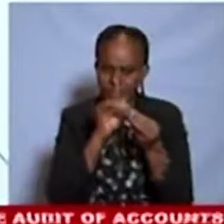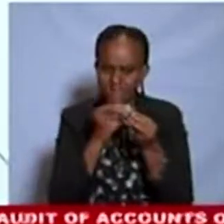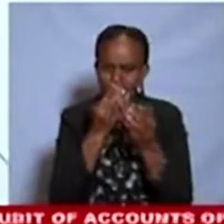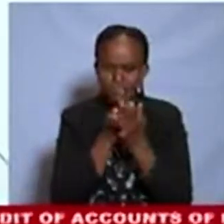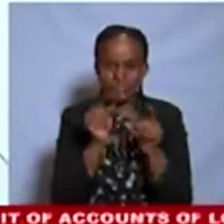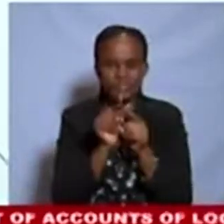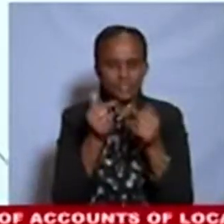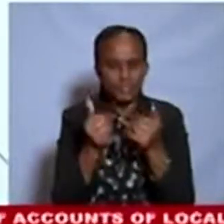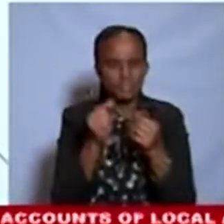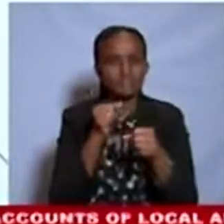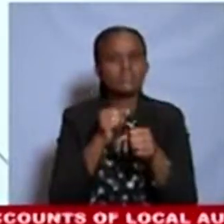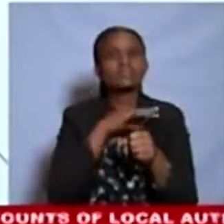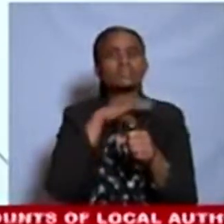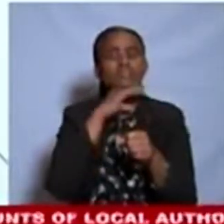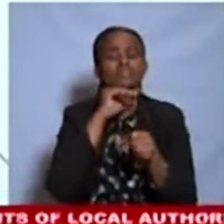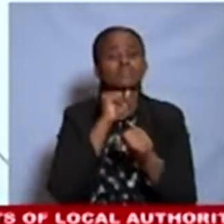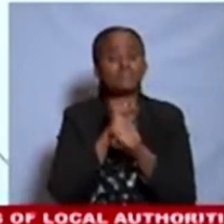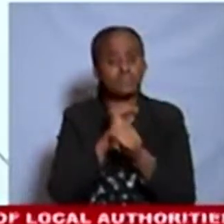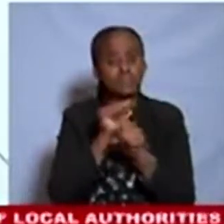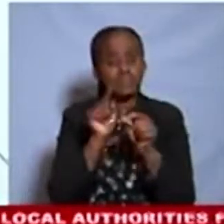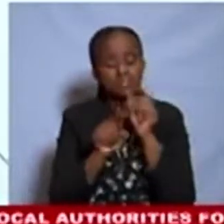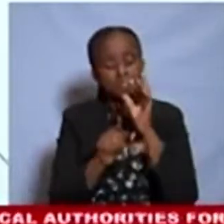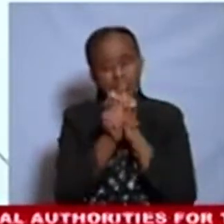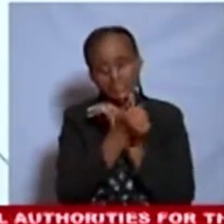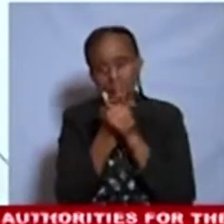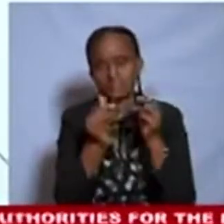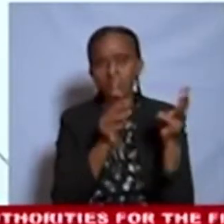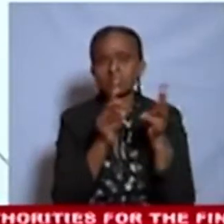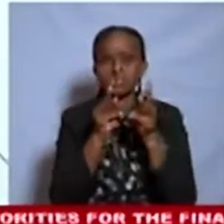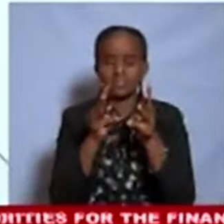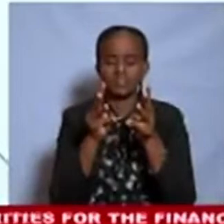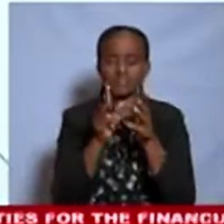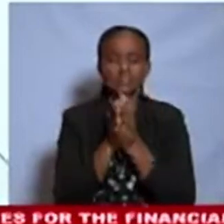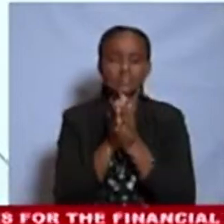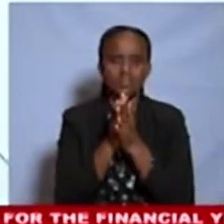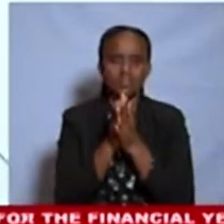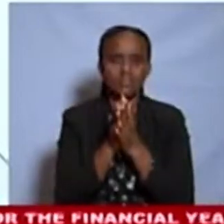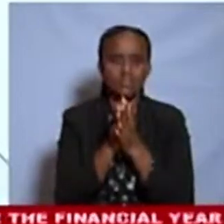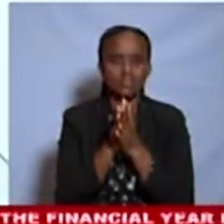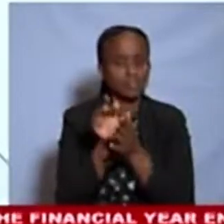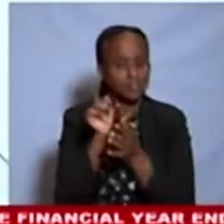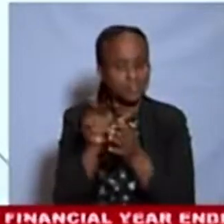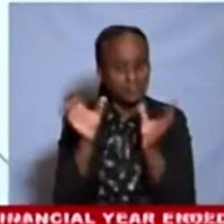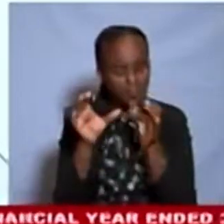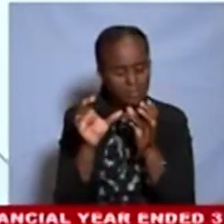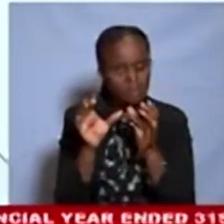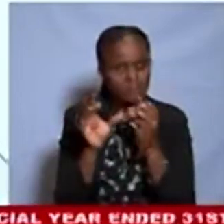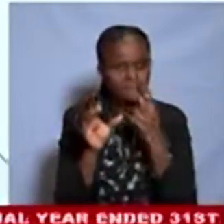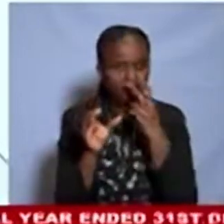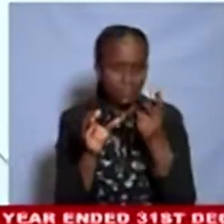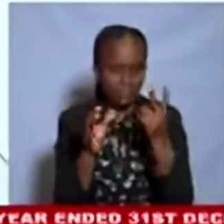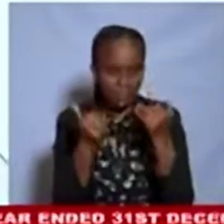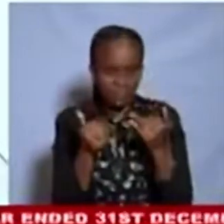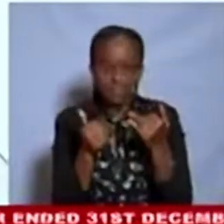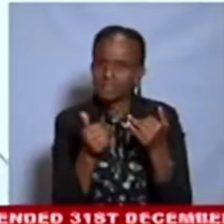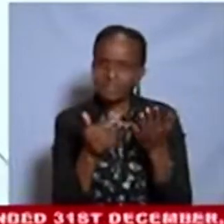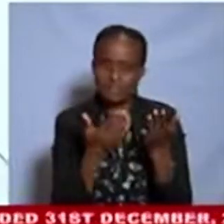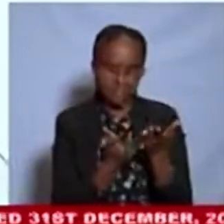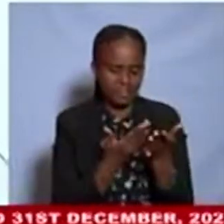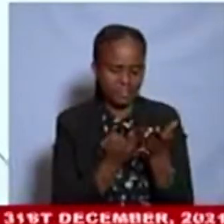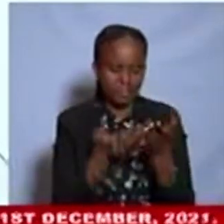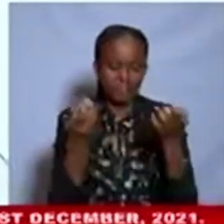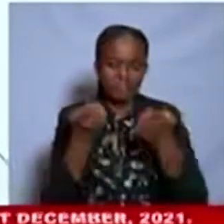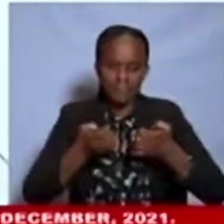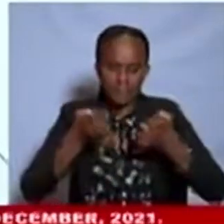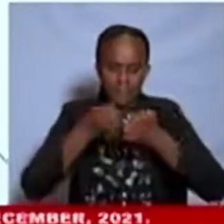And also be creative enough to find other sources of income. Get this council moving. Because if you look at it now here,